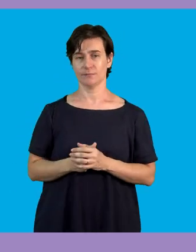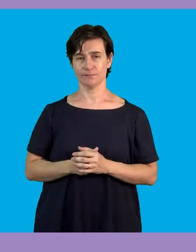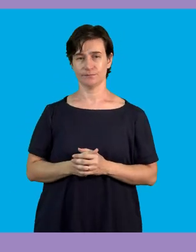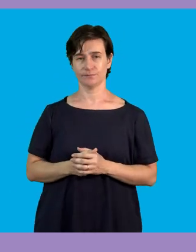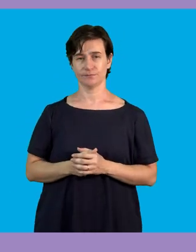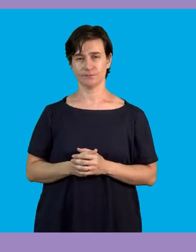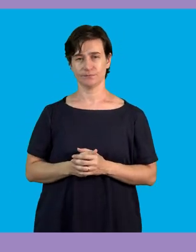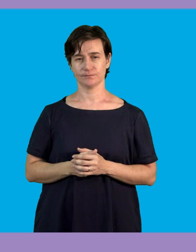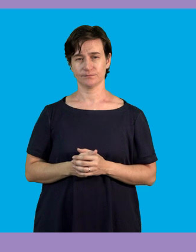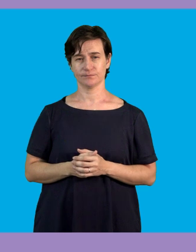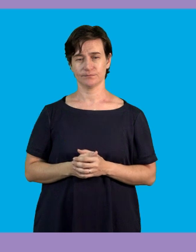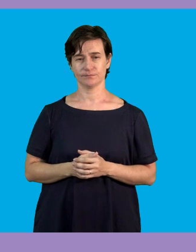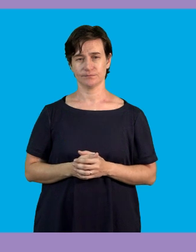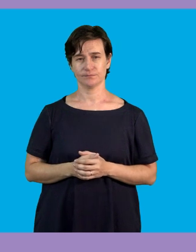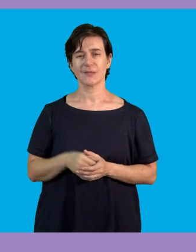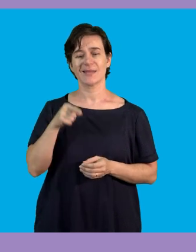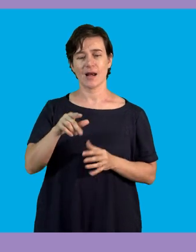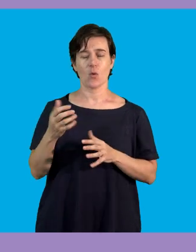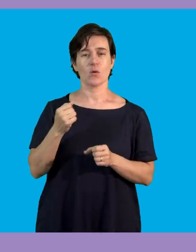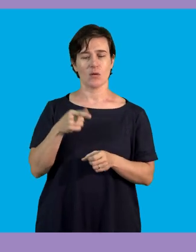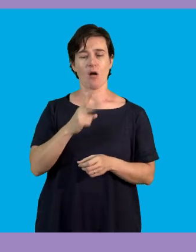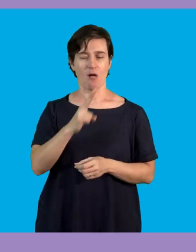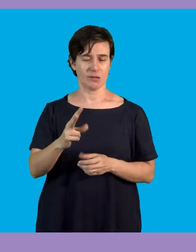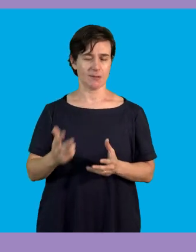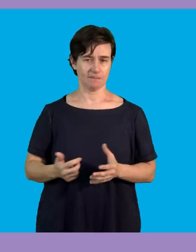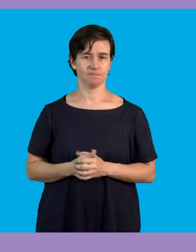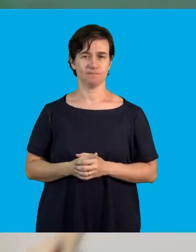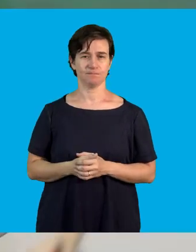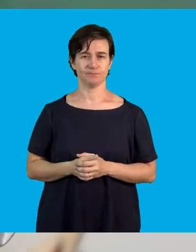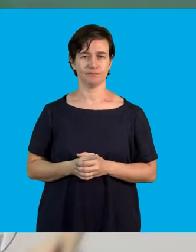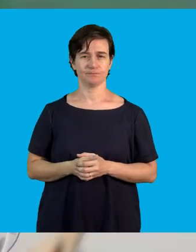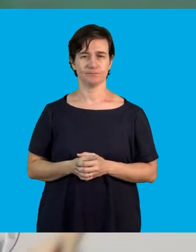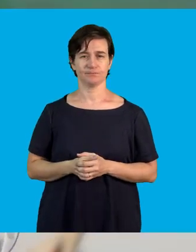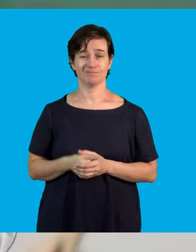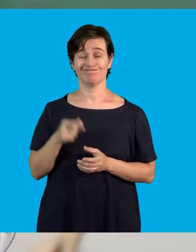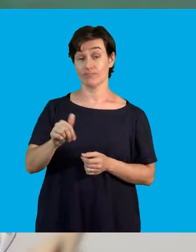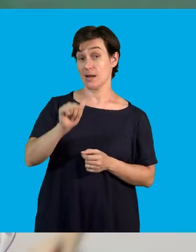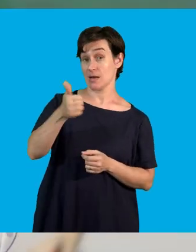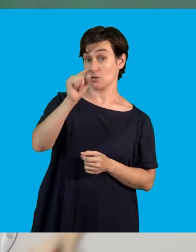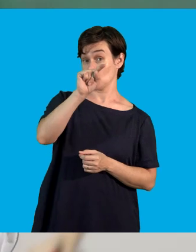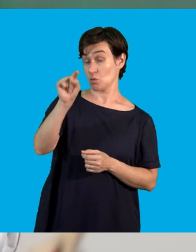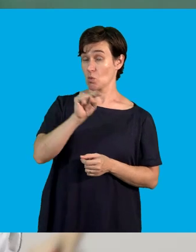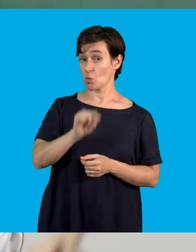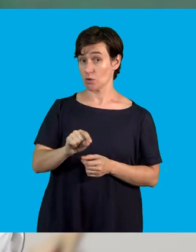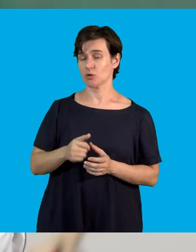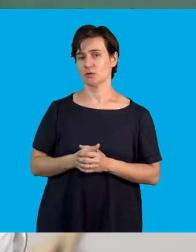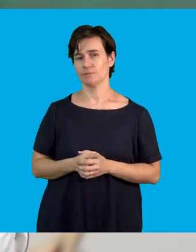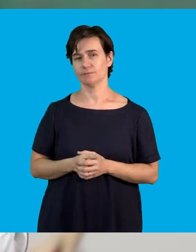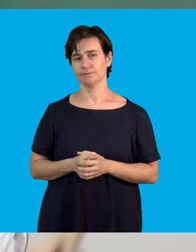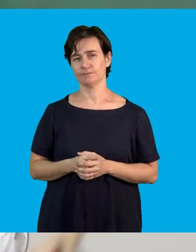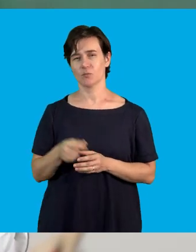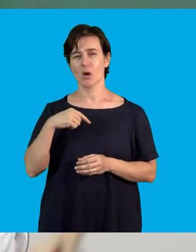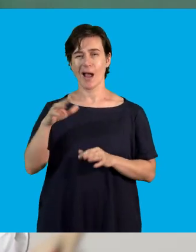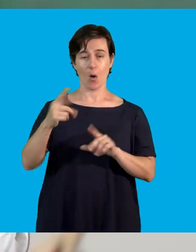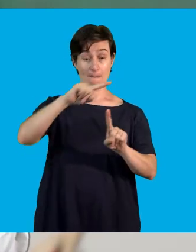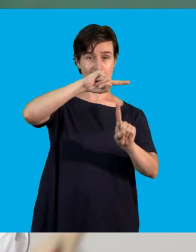positive 3y. So that then is our answer. Let's look at the next question as we